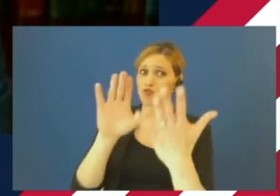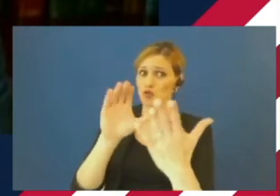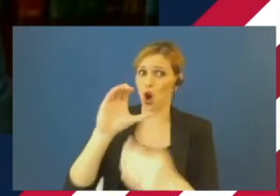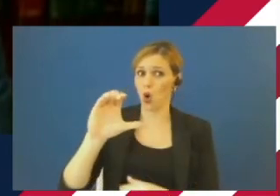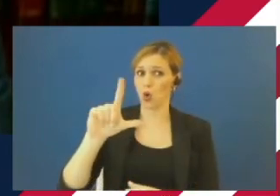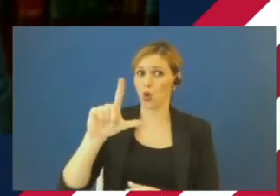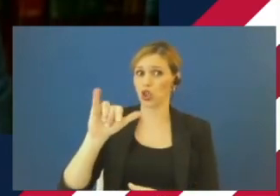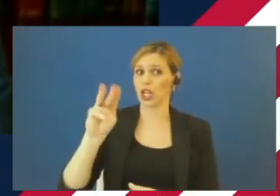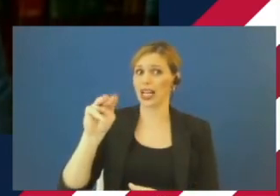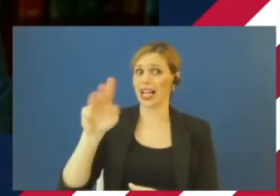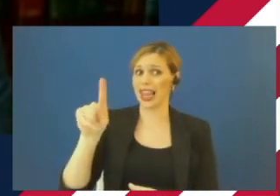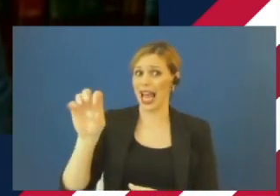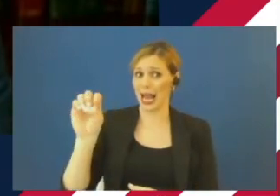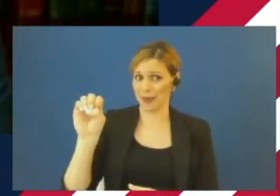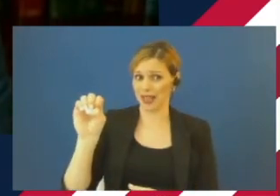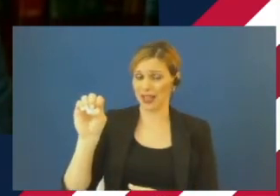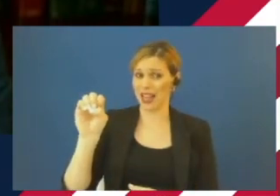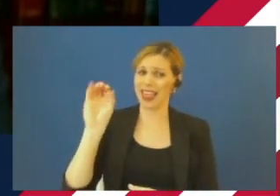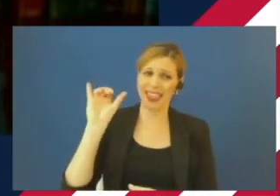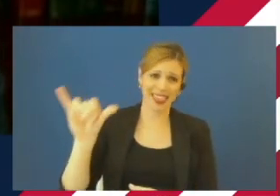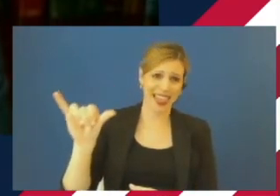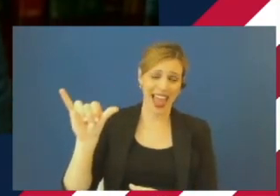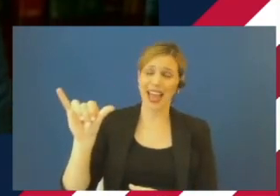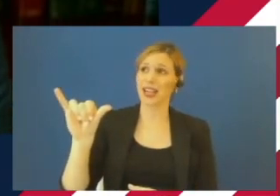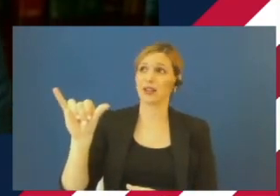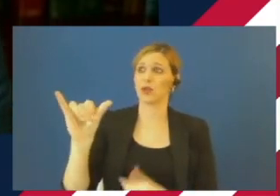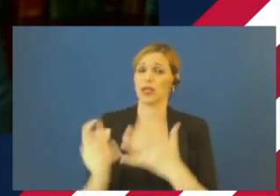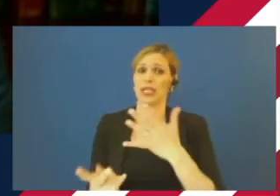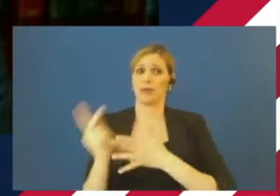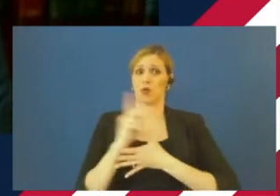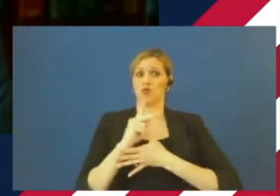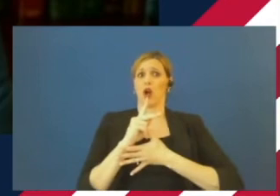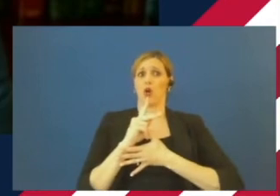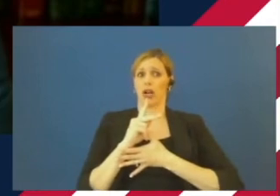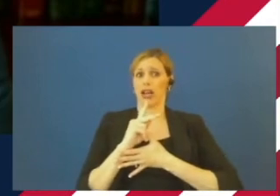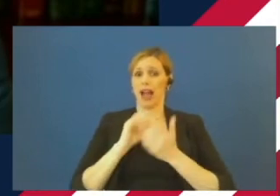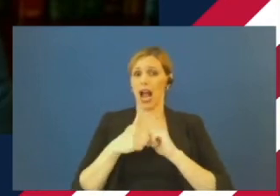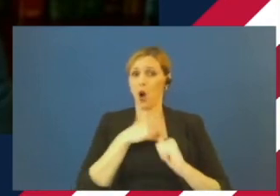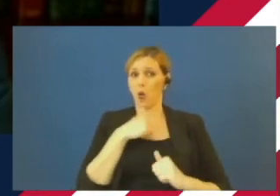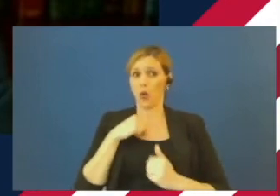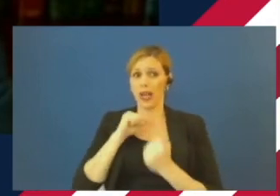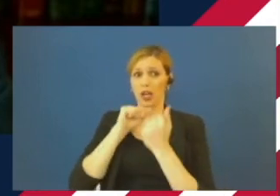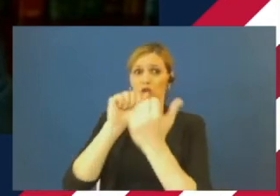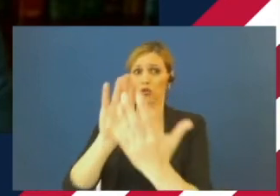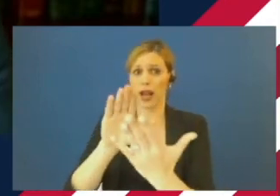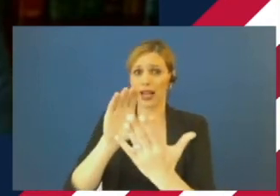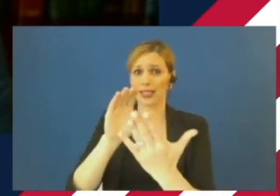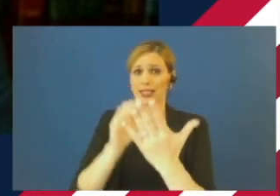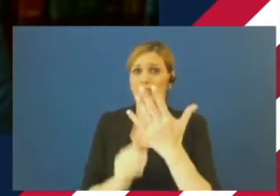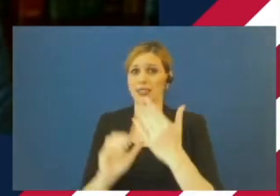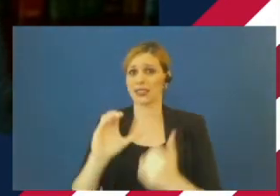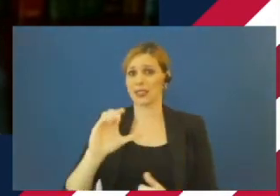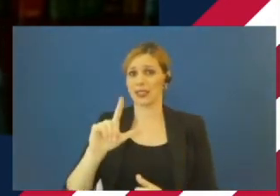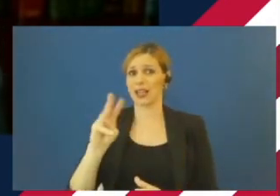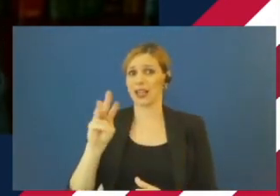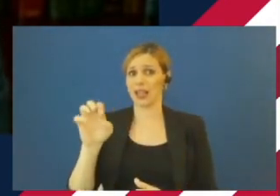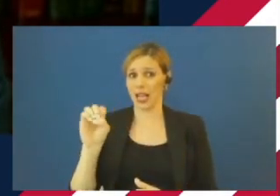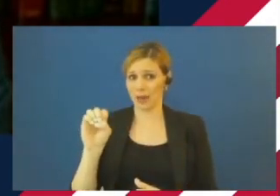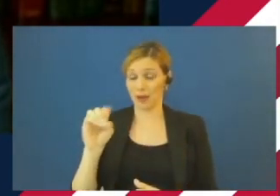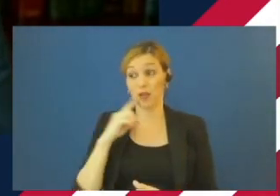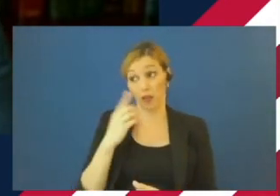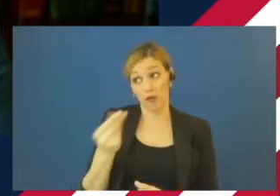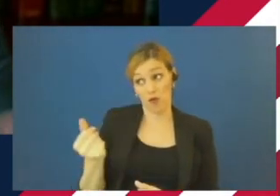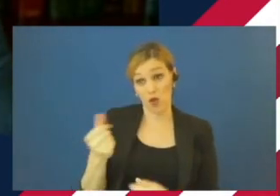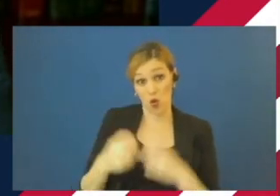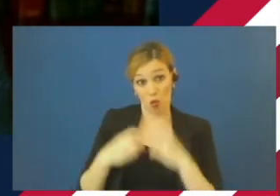how we look at the climate crisis. And it is, frankly, at the center as Democrats is how we look at it. There's a couple problems we face,